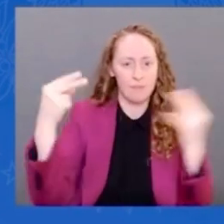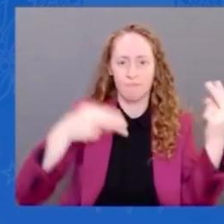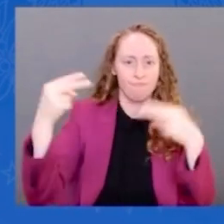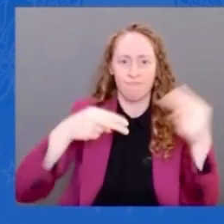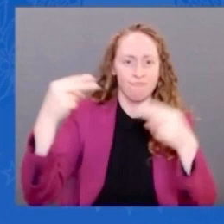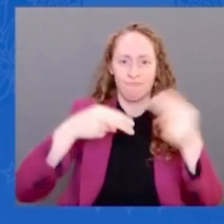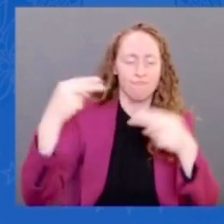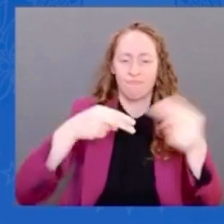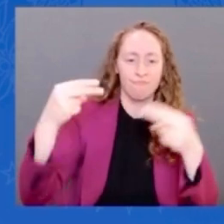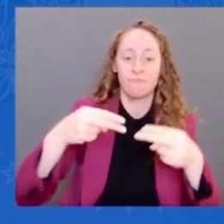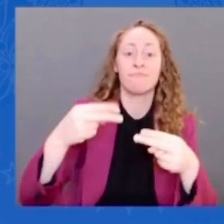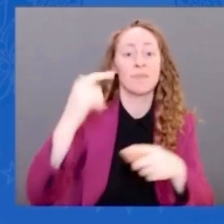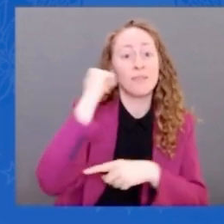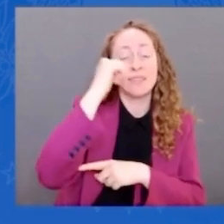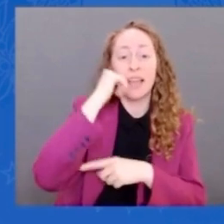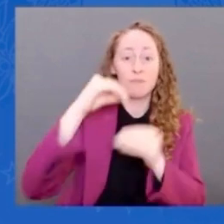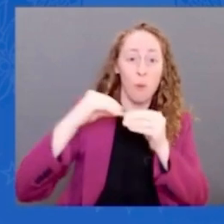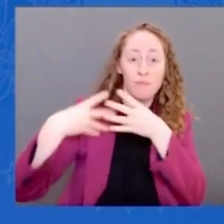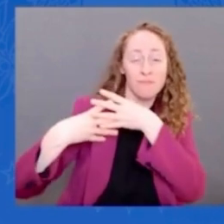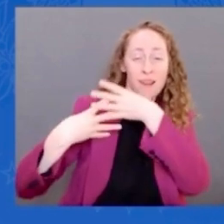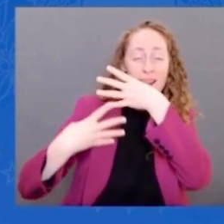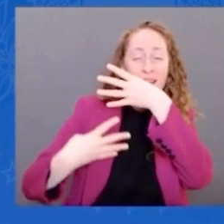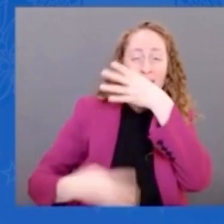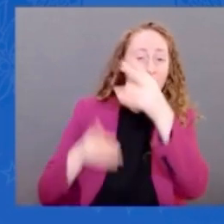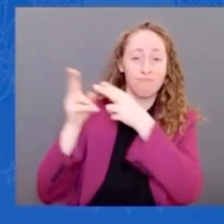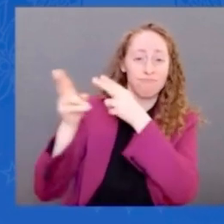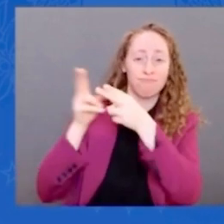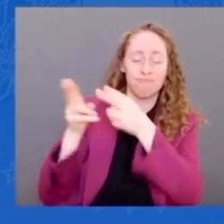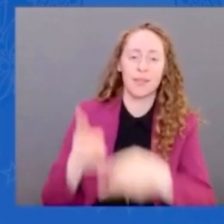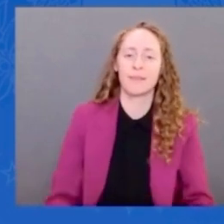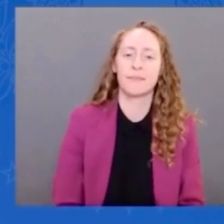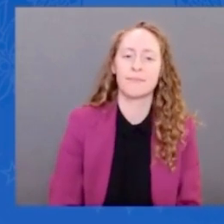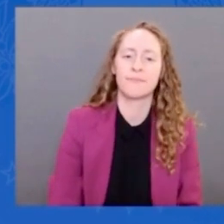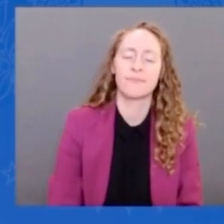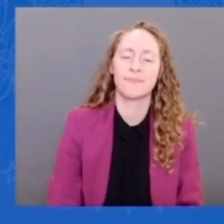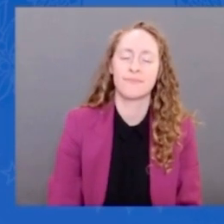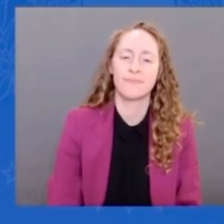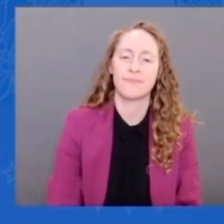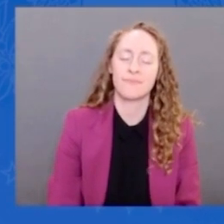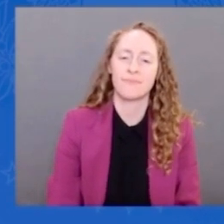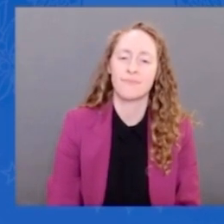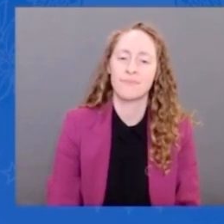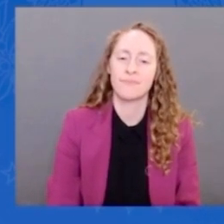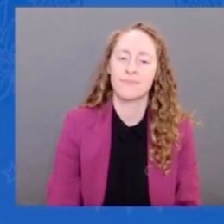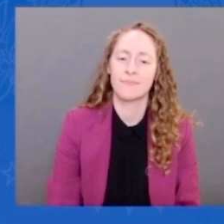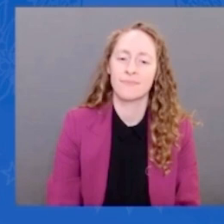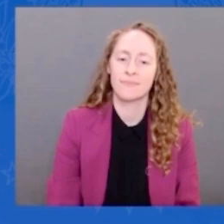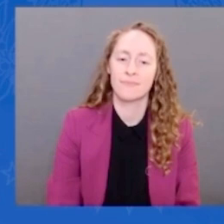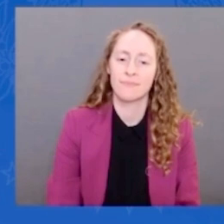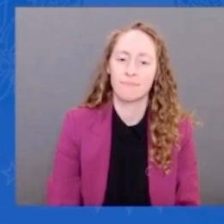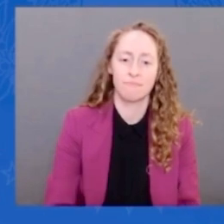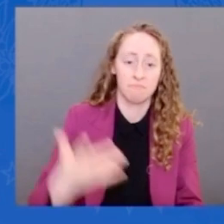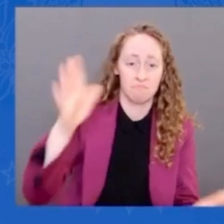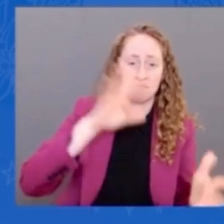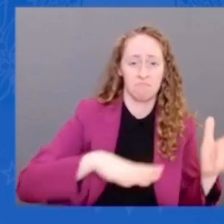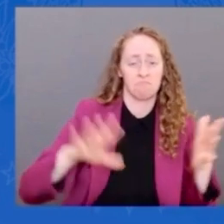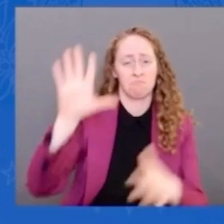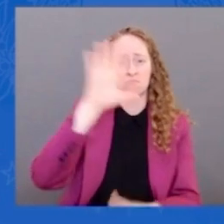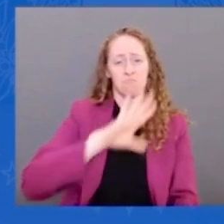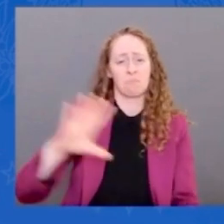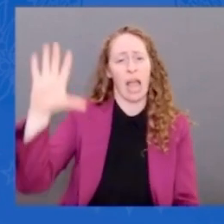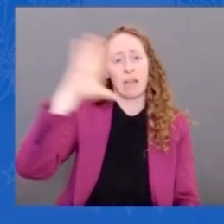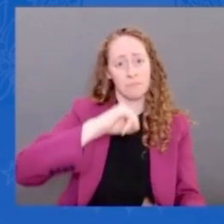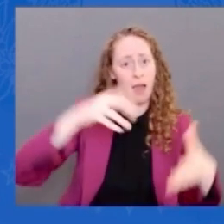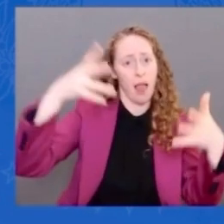this in this new phase today. But we urge there's about 30 million additional people are eligible for this plan to basically get free